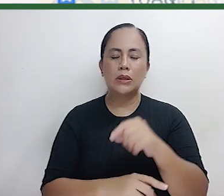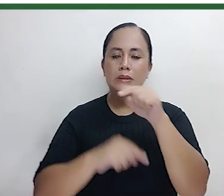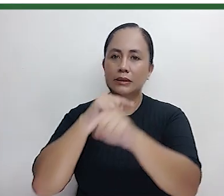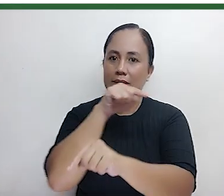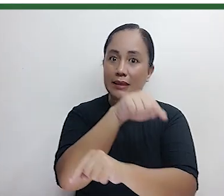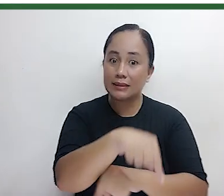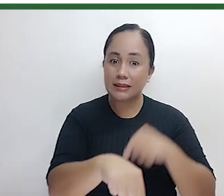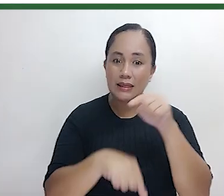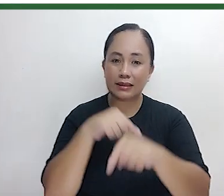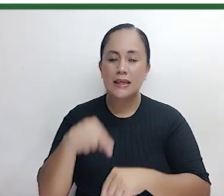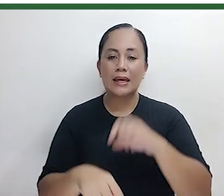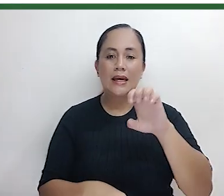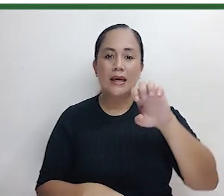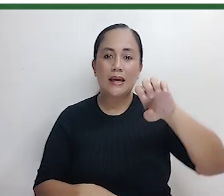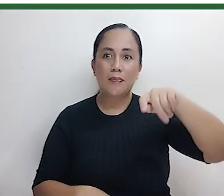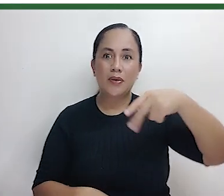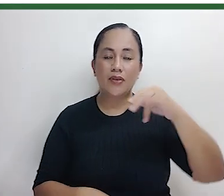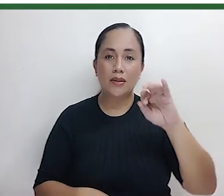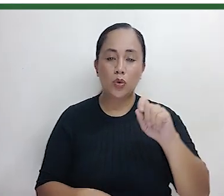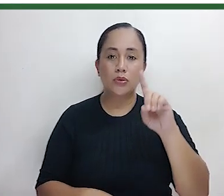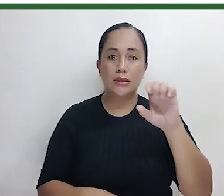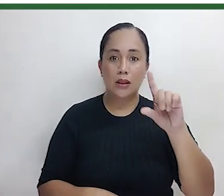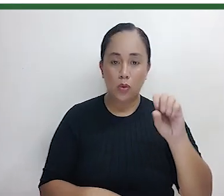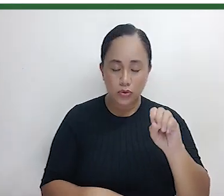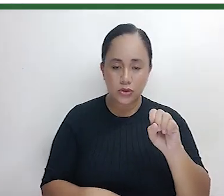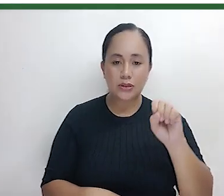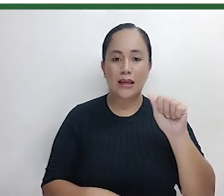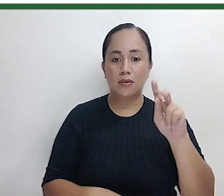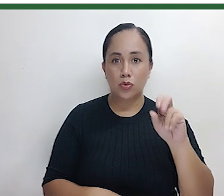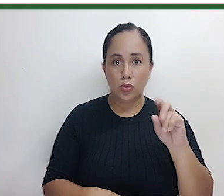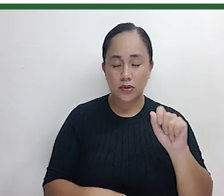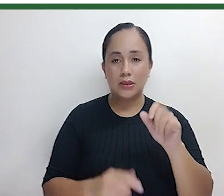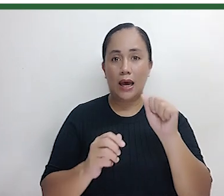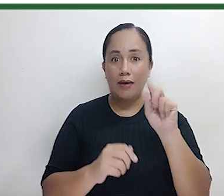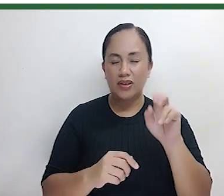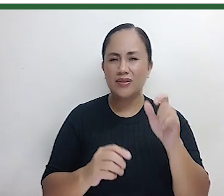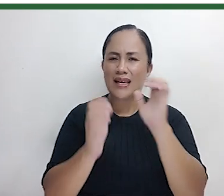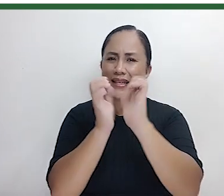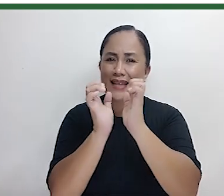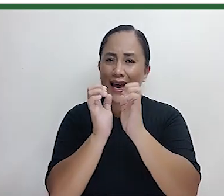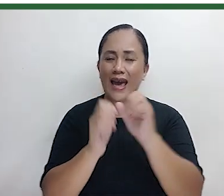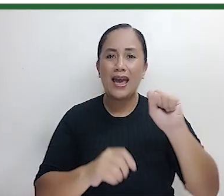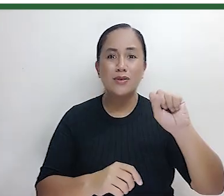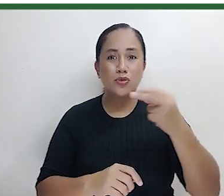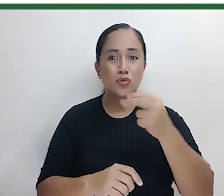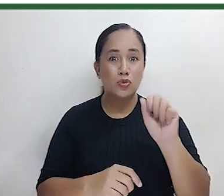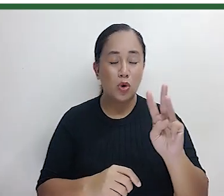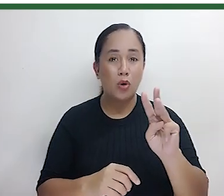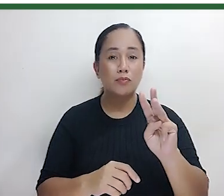the intersection between Epifanio Delos Santos Avenue, popularly known as EDSA, and Shaw